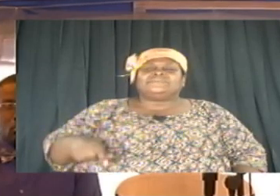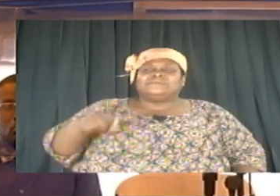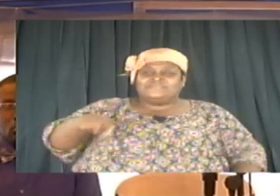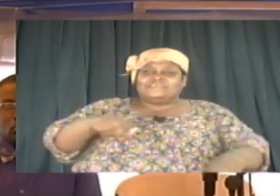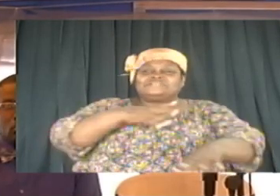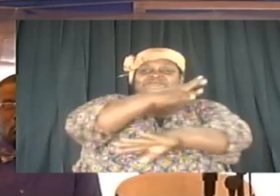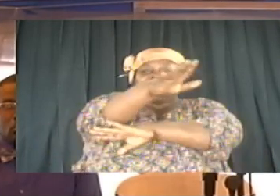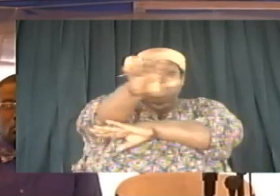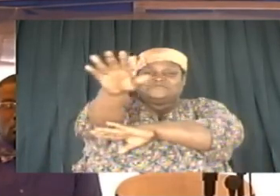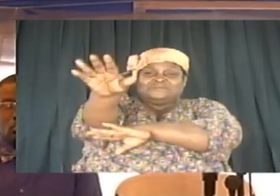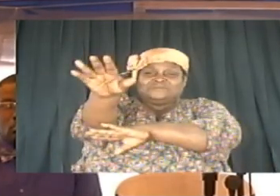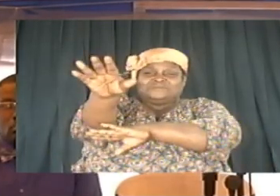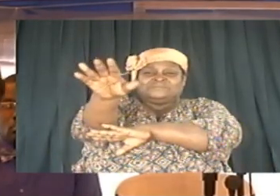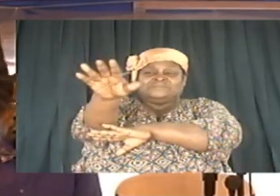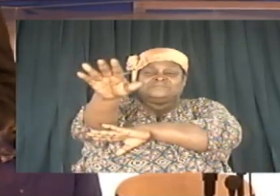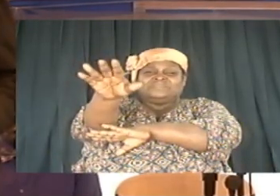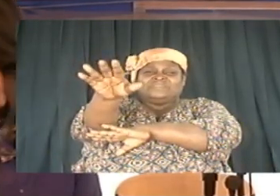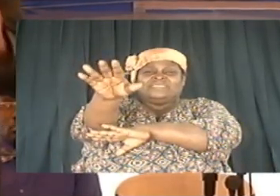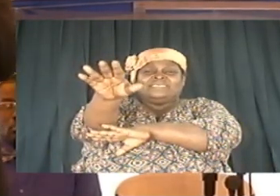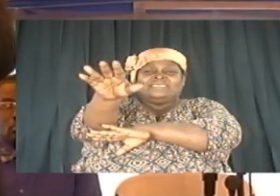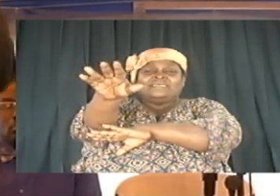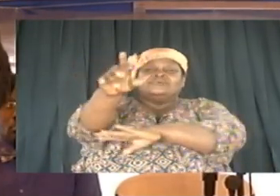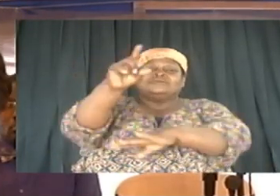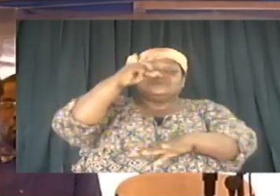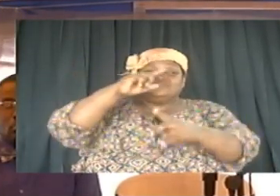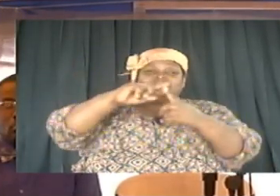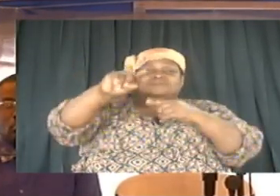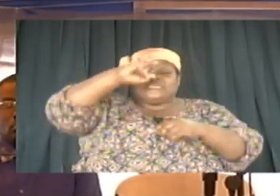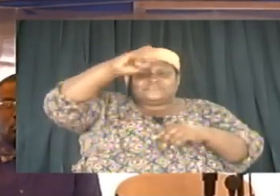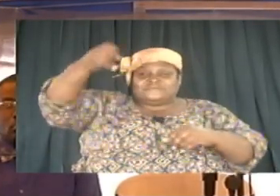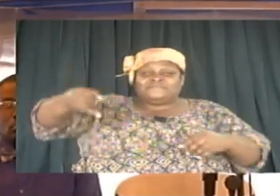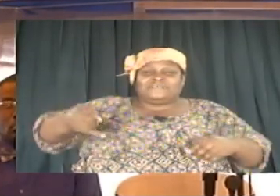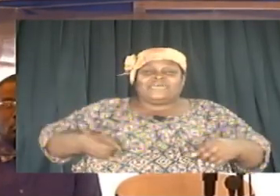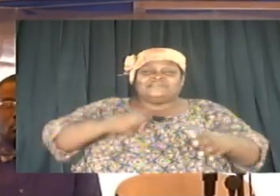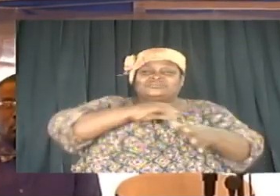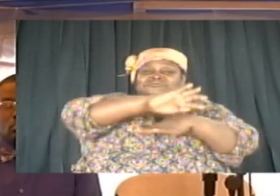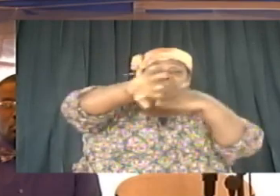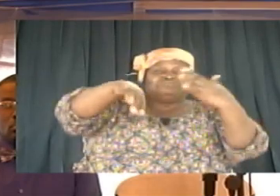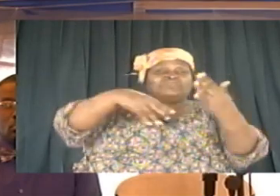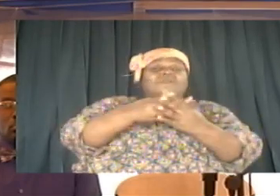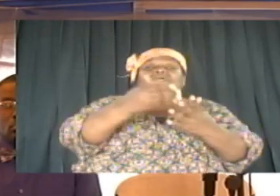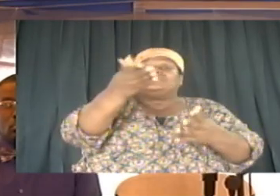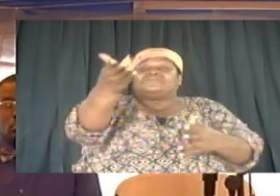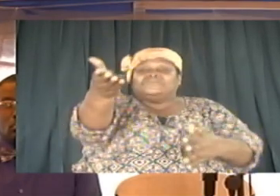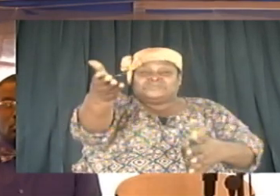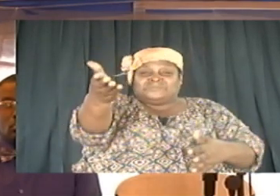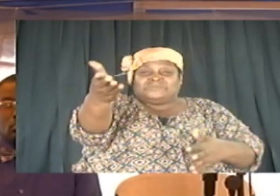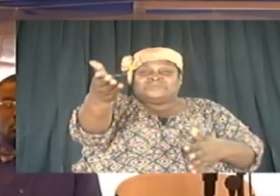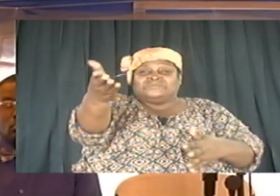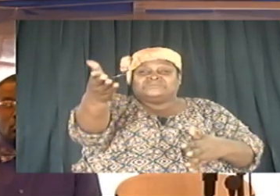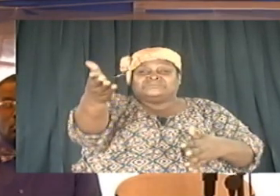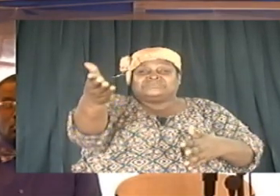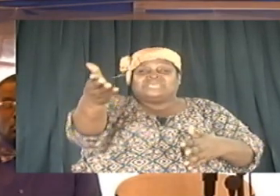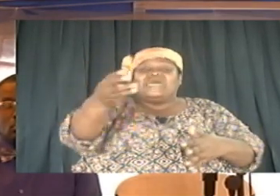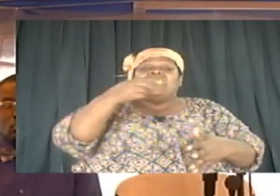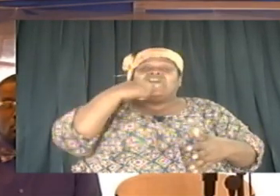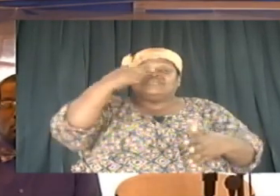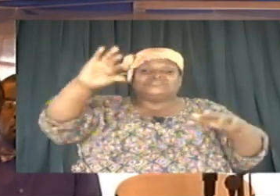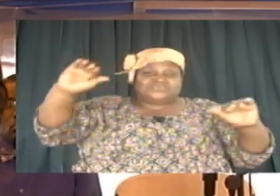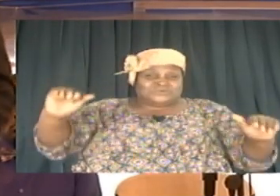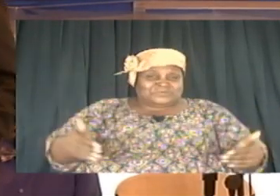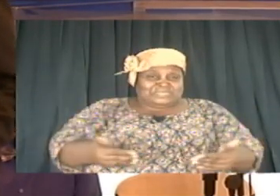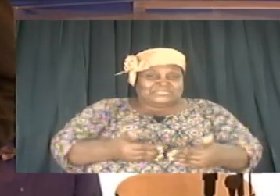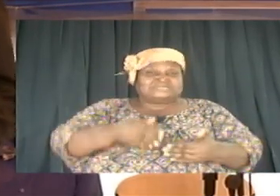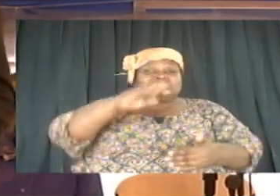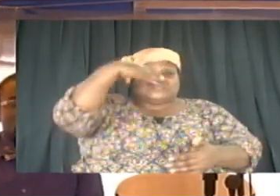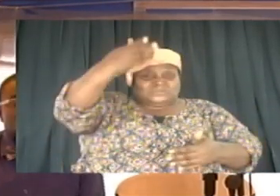this afternoon to invite all those and to say greetings and welcome to